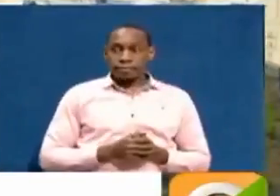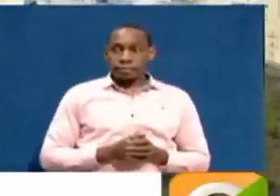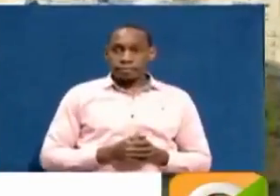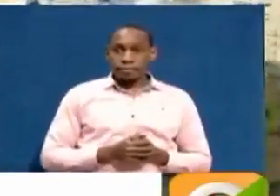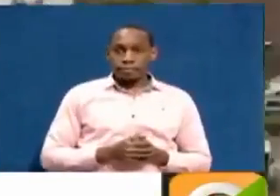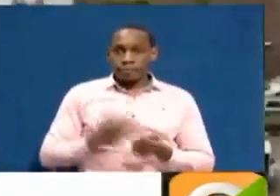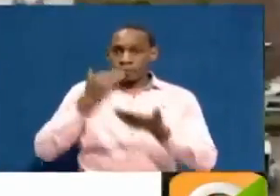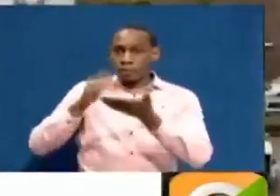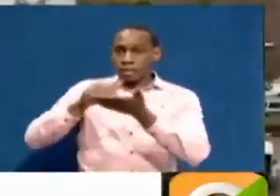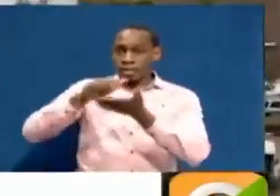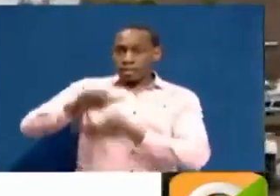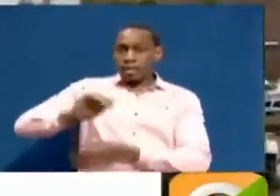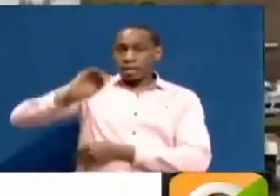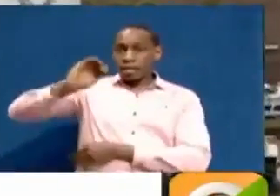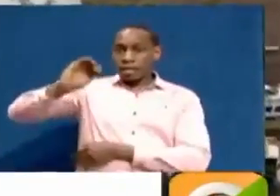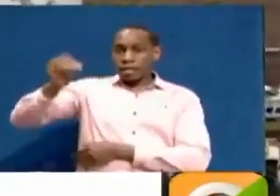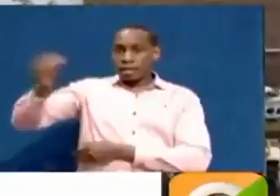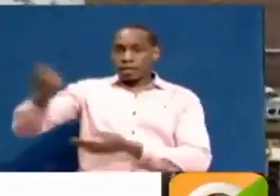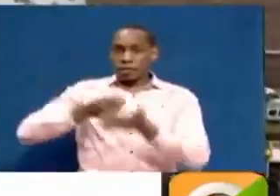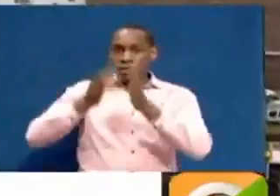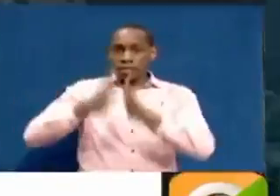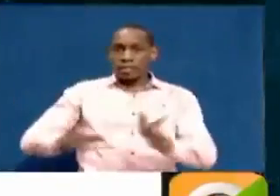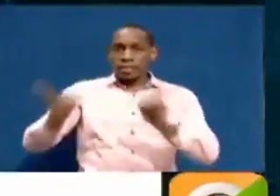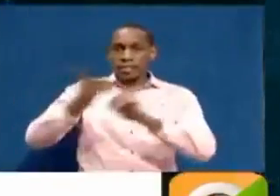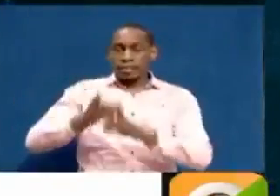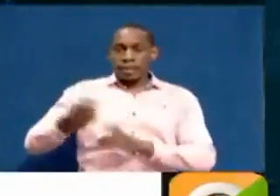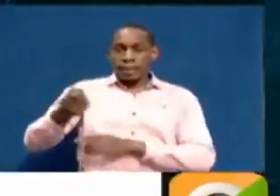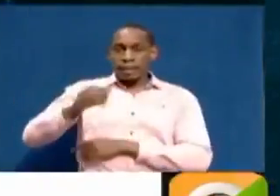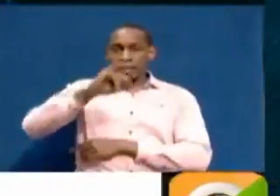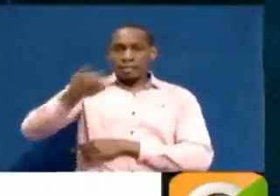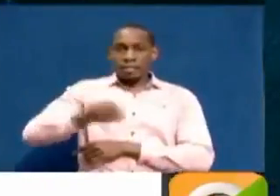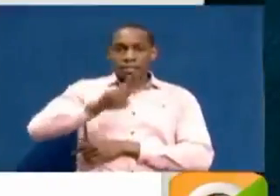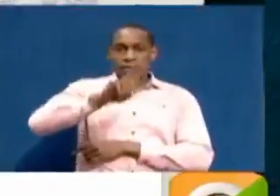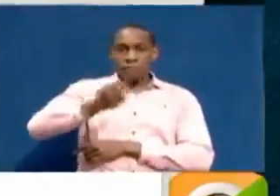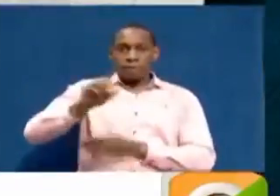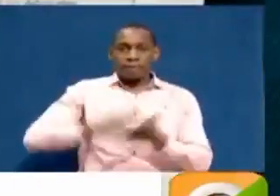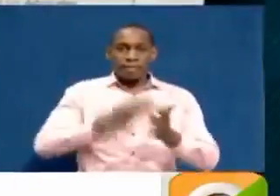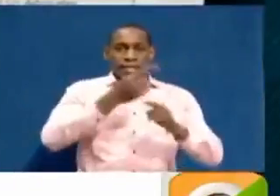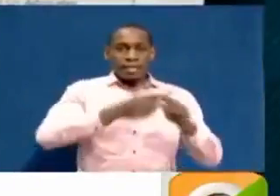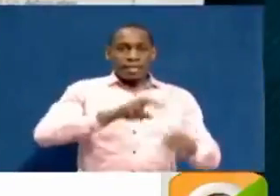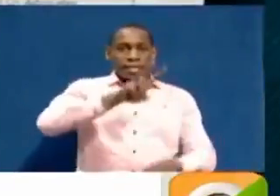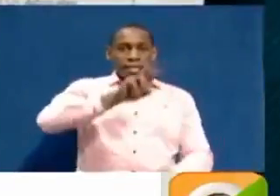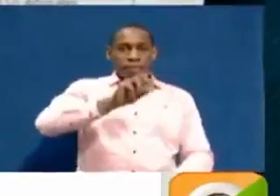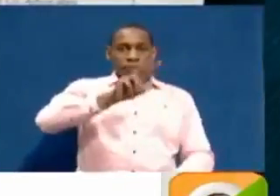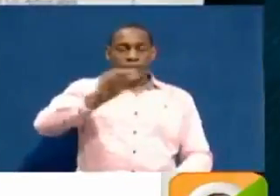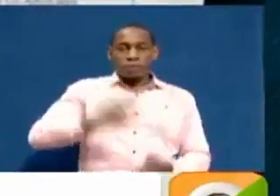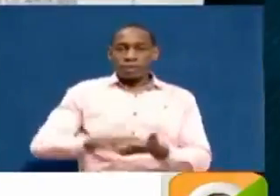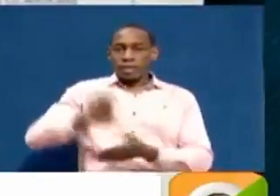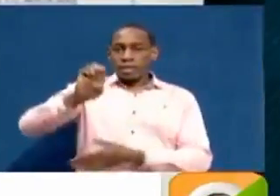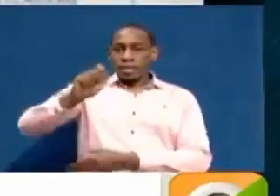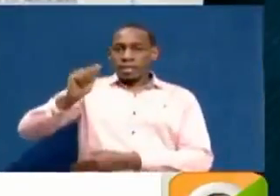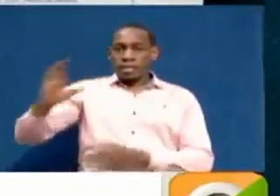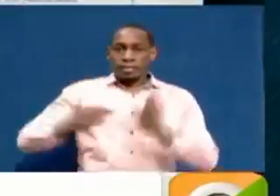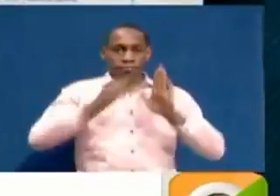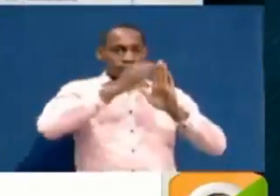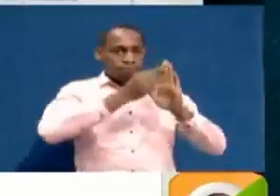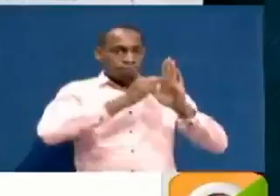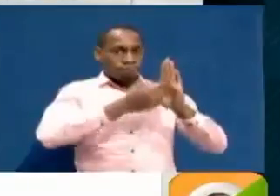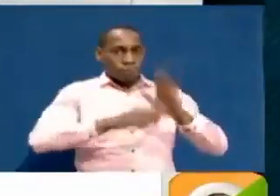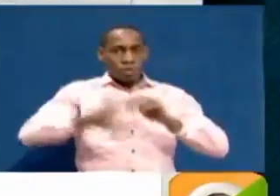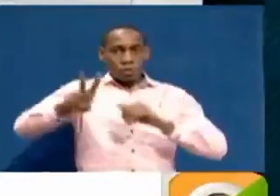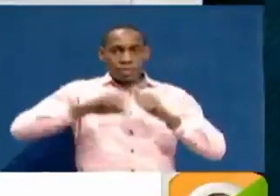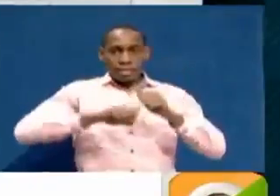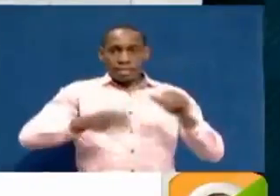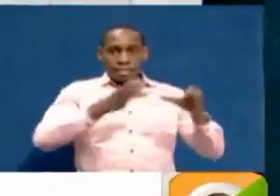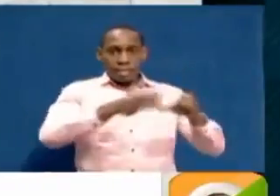In the letter to the county secretary dated January 21, 2021, EACC listed 26